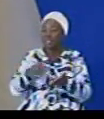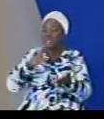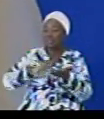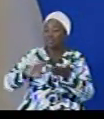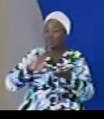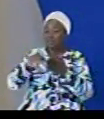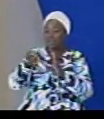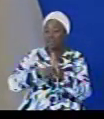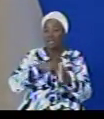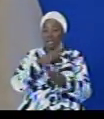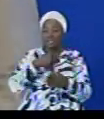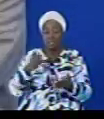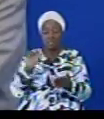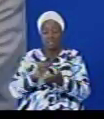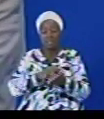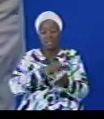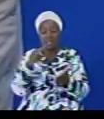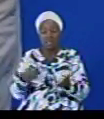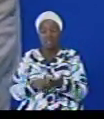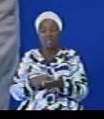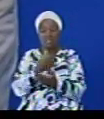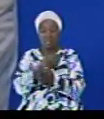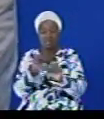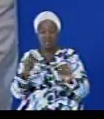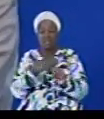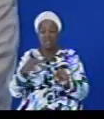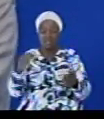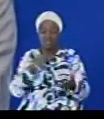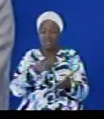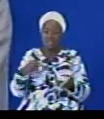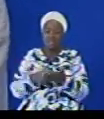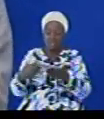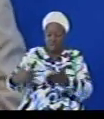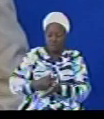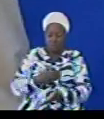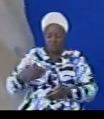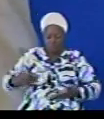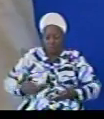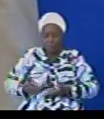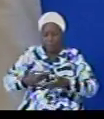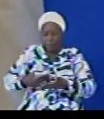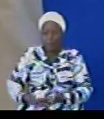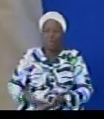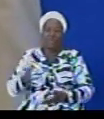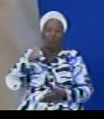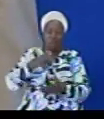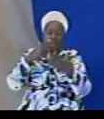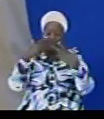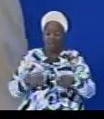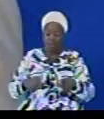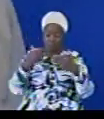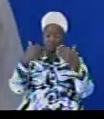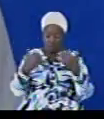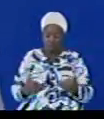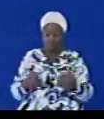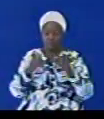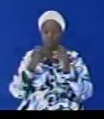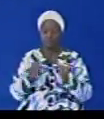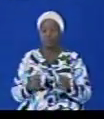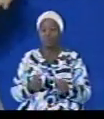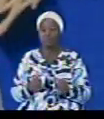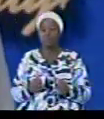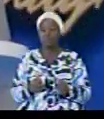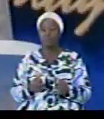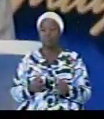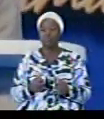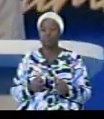this salvation and this new birth will happen right now, speedily. Heads